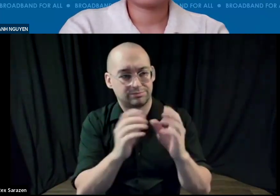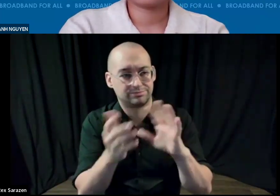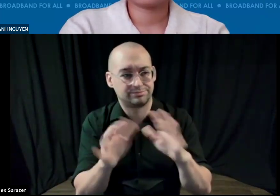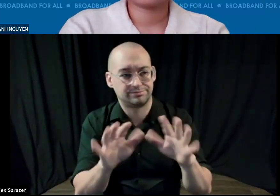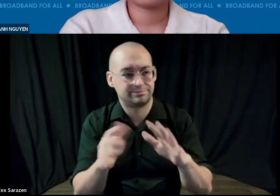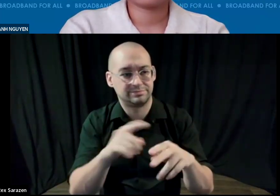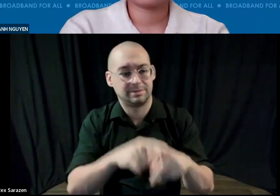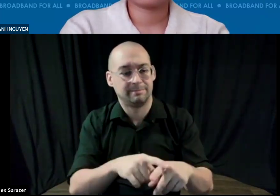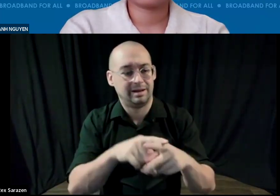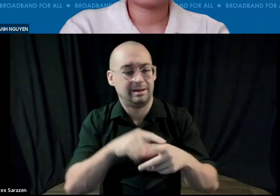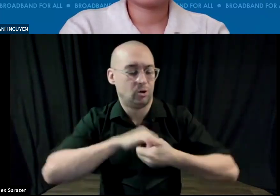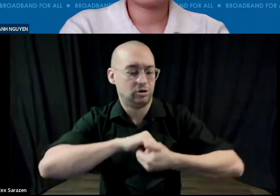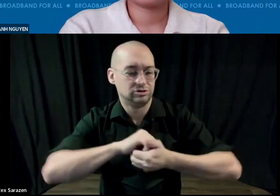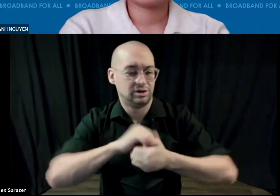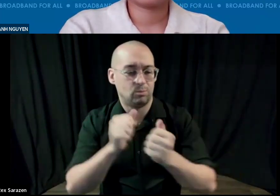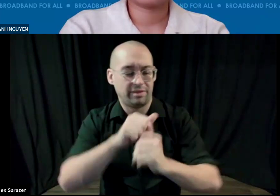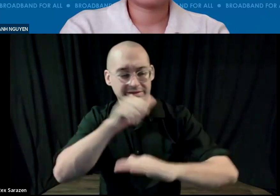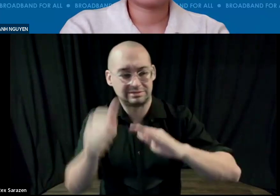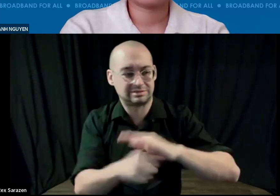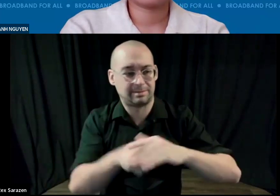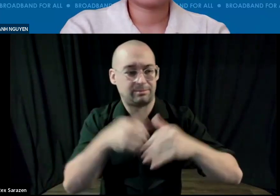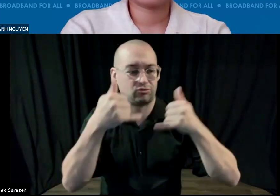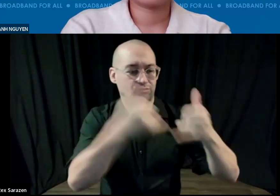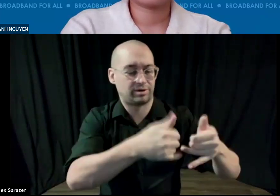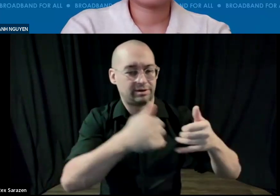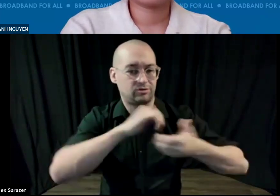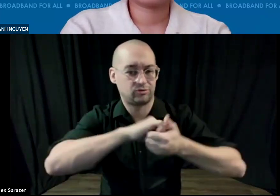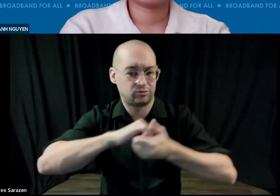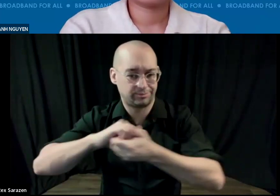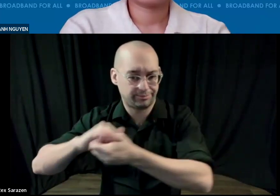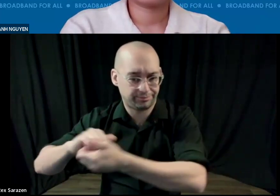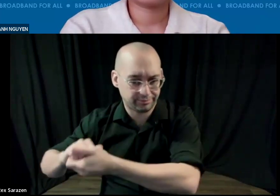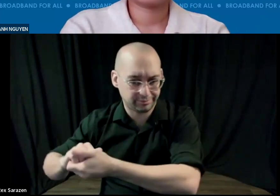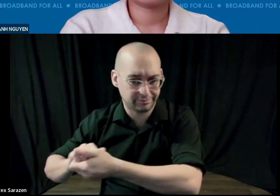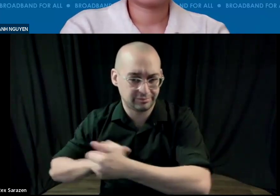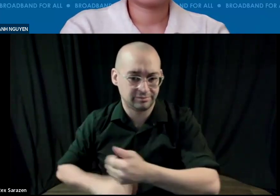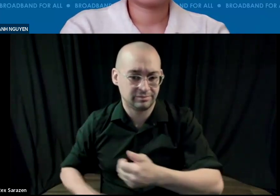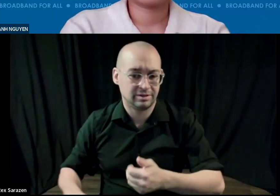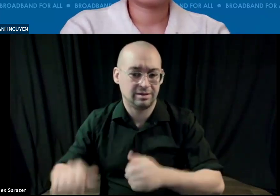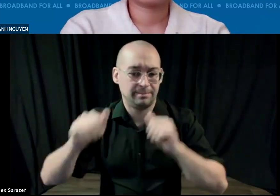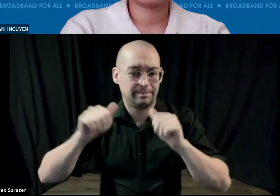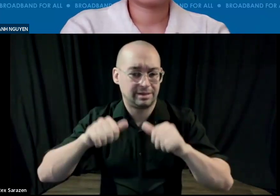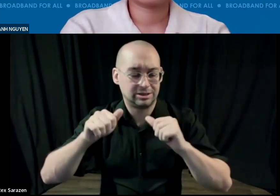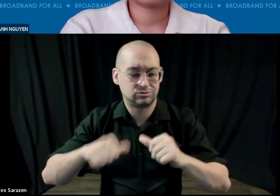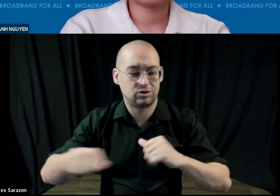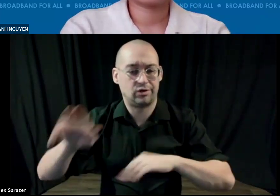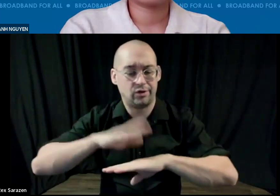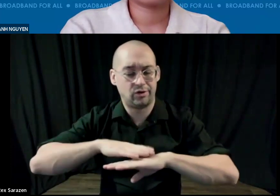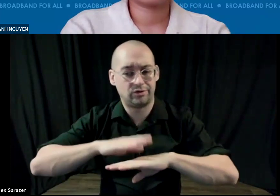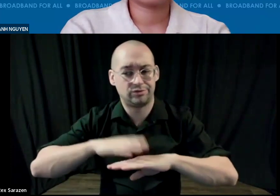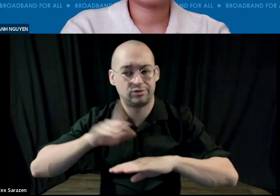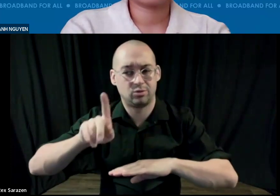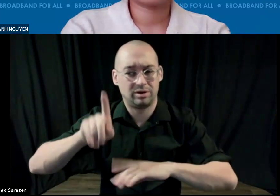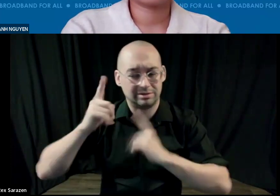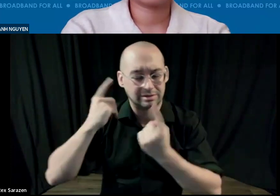dependent on partnership with the subgrantee coalitions than the subgrantee coalitions would be potentially on the ones that we're considering.